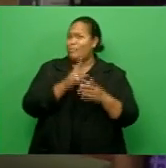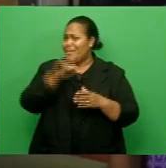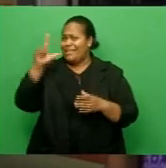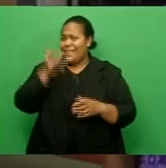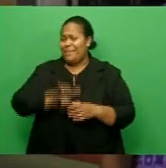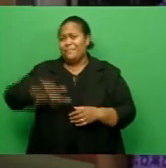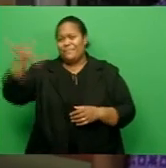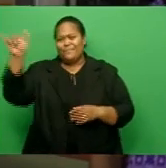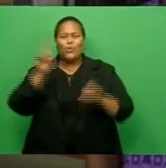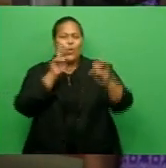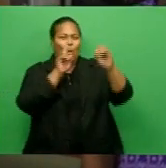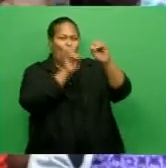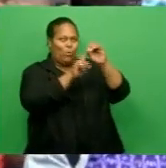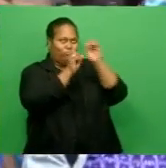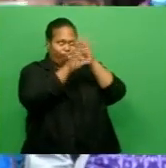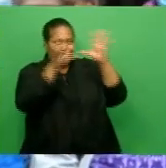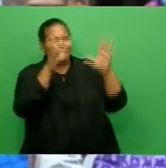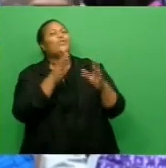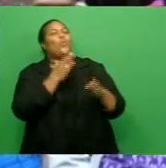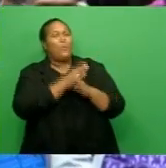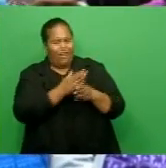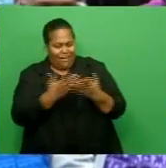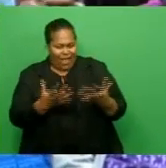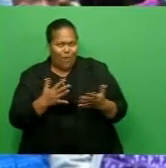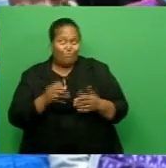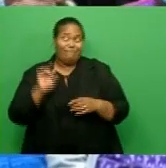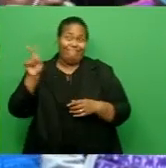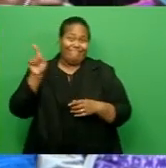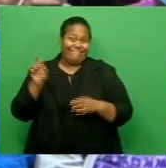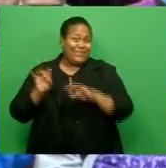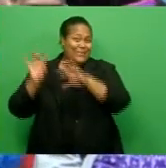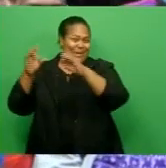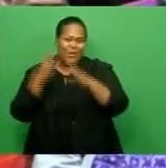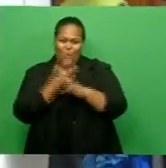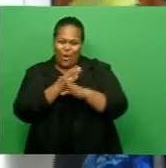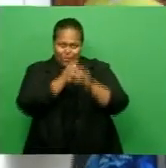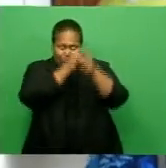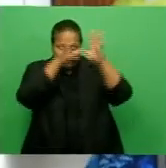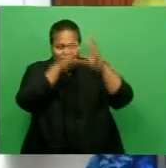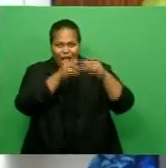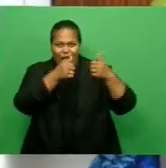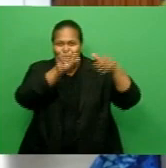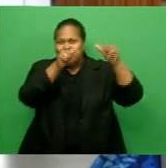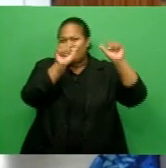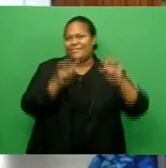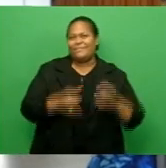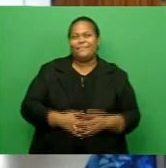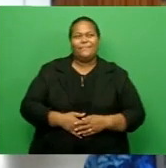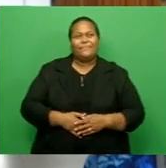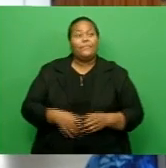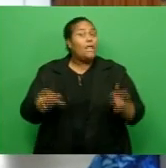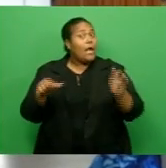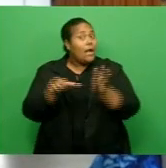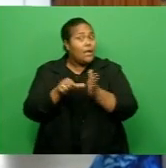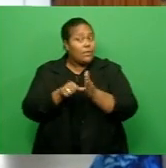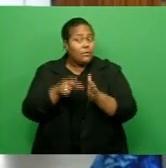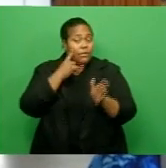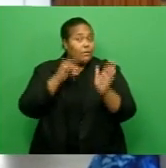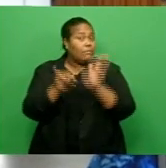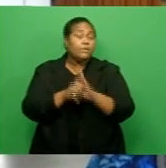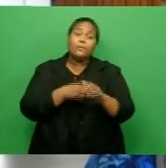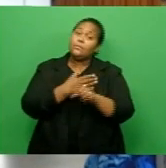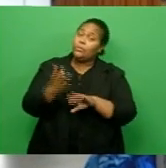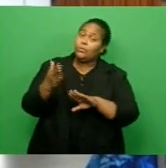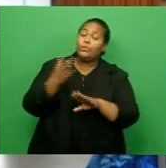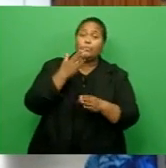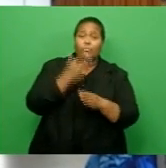set out and will work towards achieving it. This kind of time, like it's hard like getting jobs, but within this opportunity,